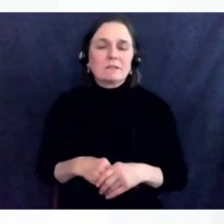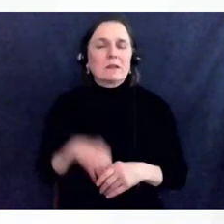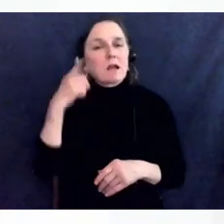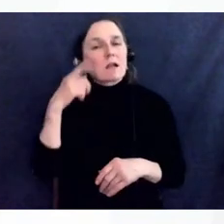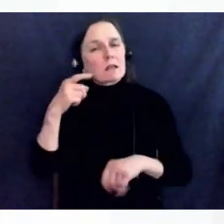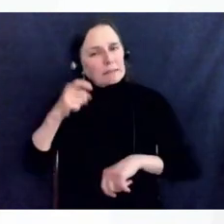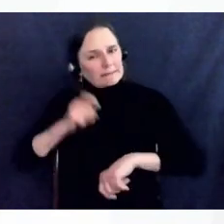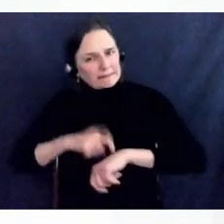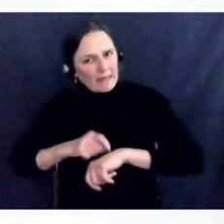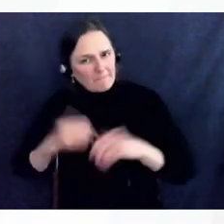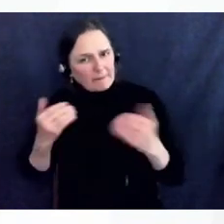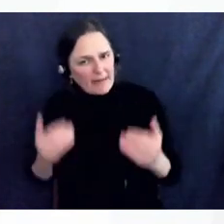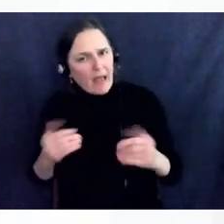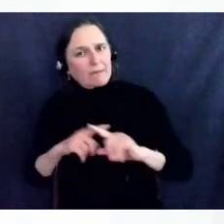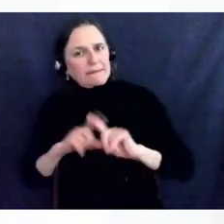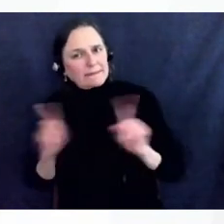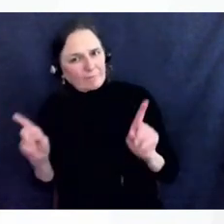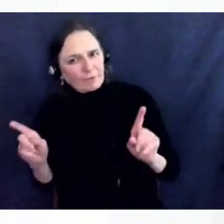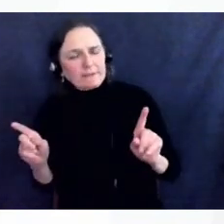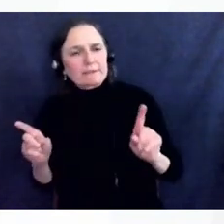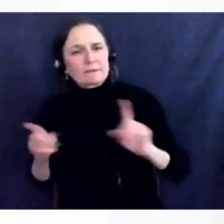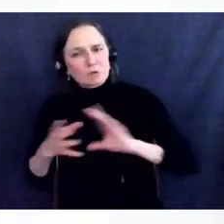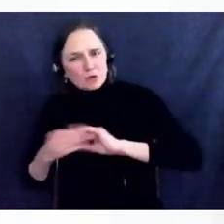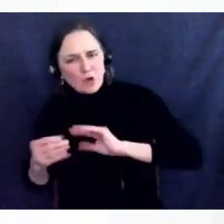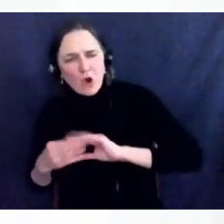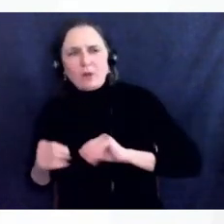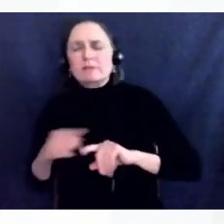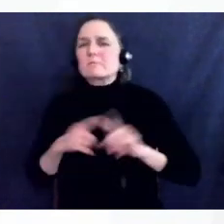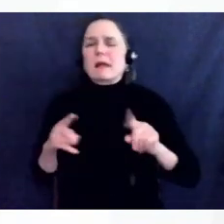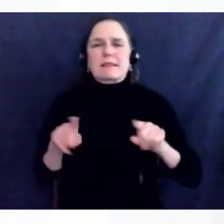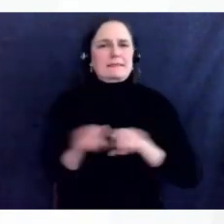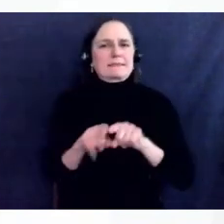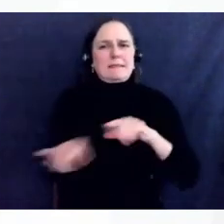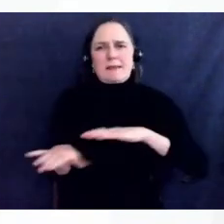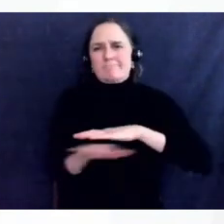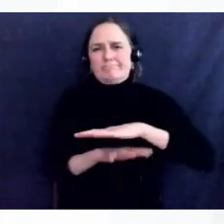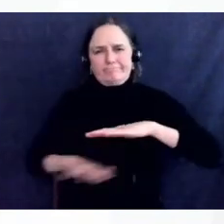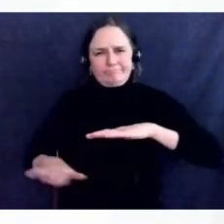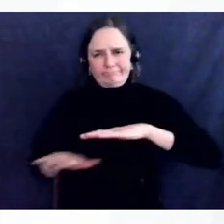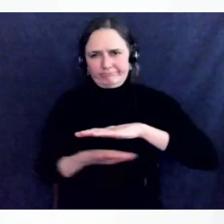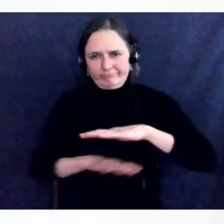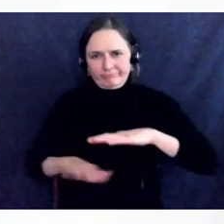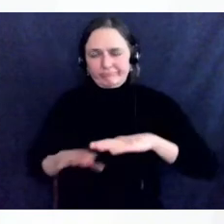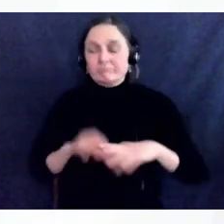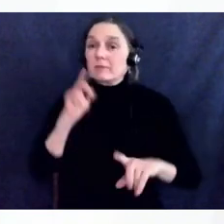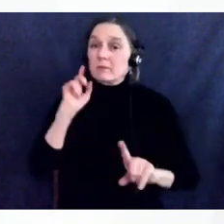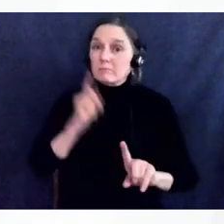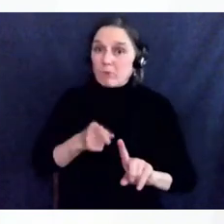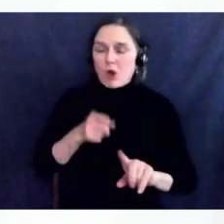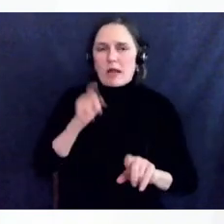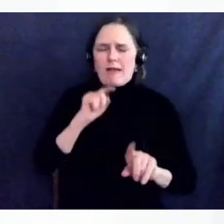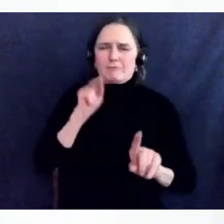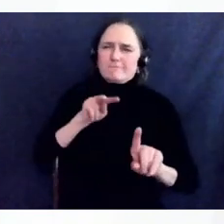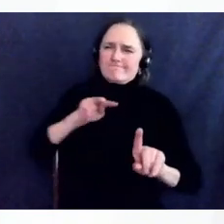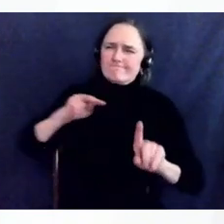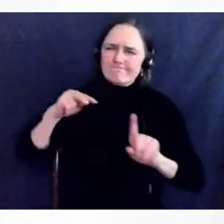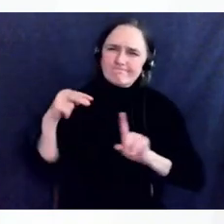the world and our university from the perspectives of others. We must